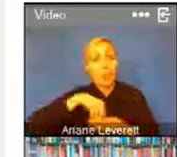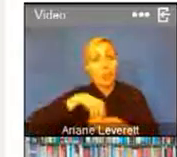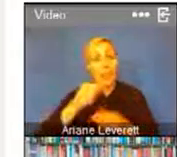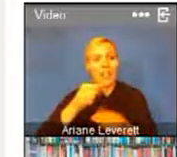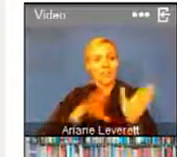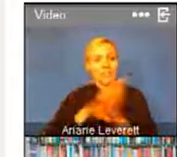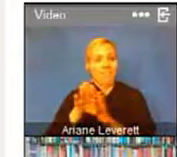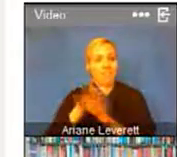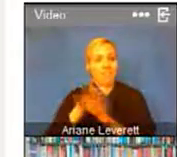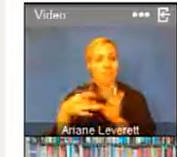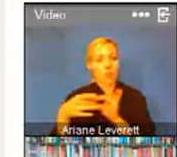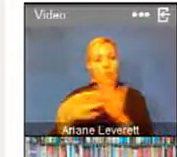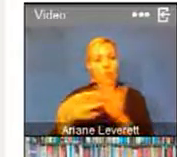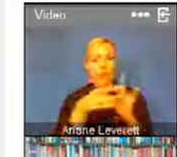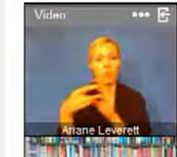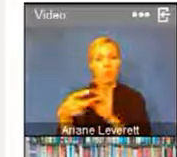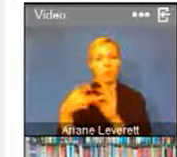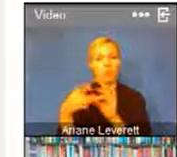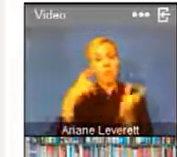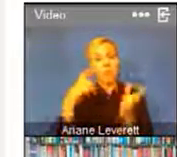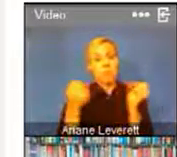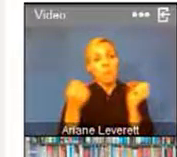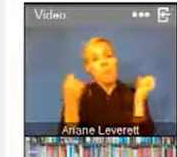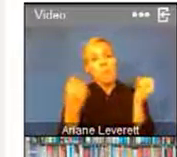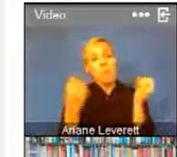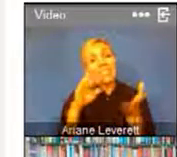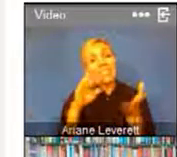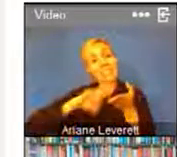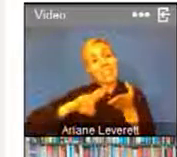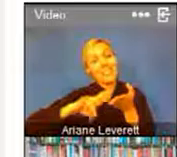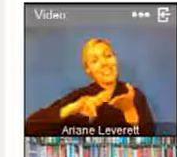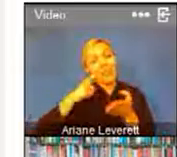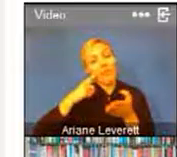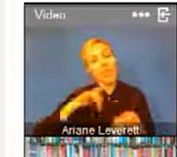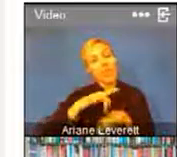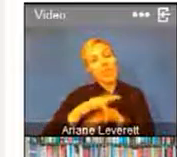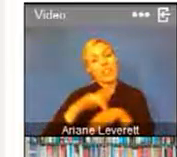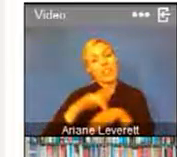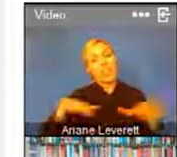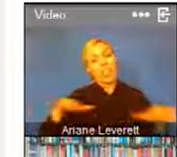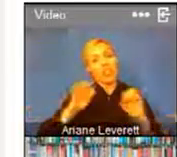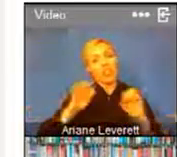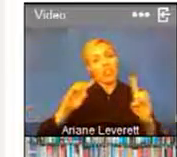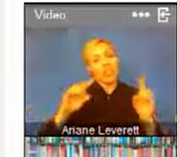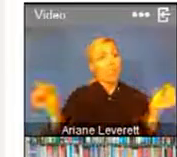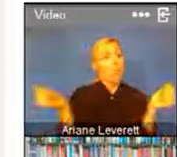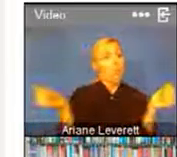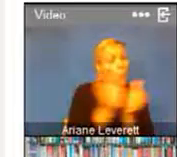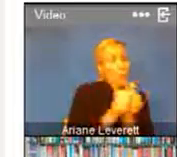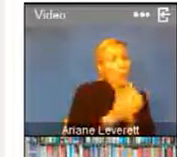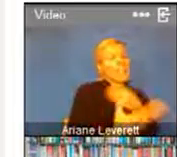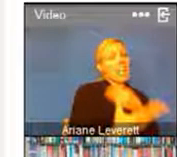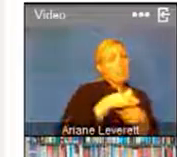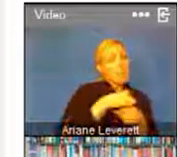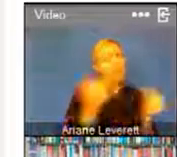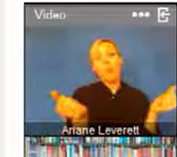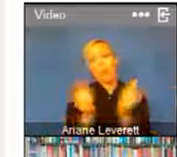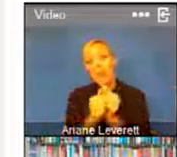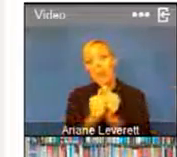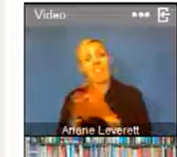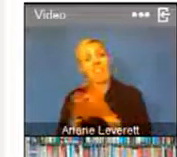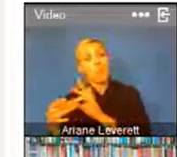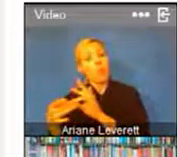As a general information, we found out that there's a lack of research on the triads, early childhood education,